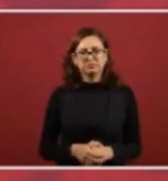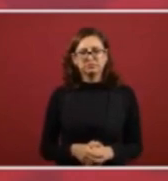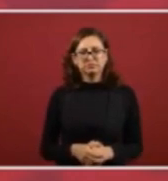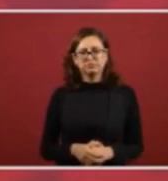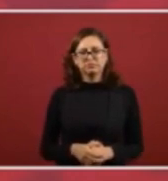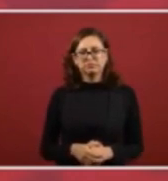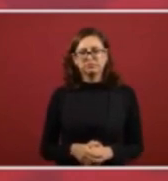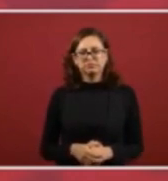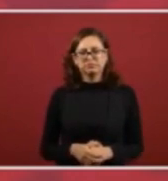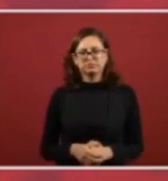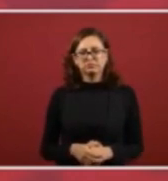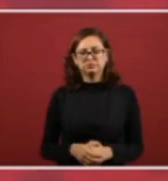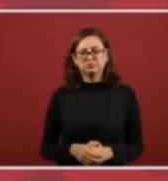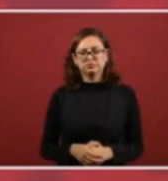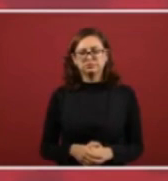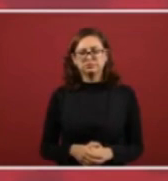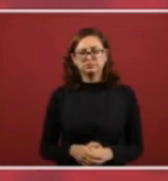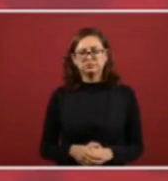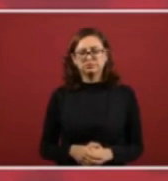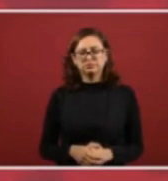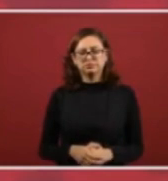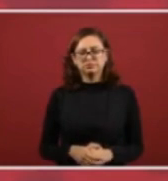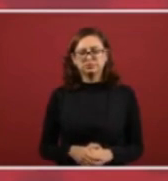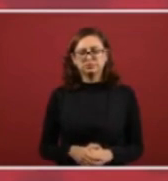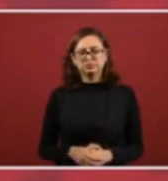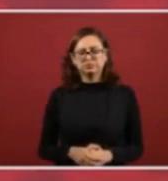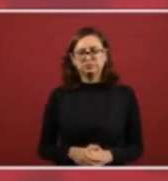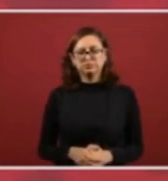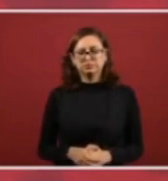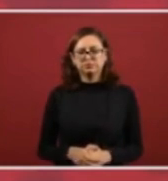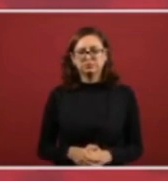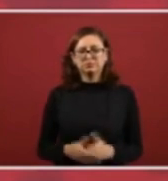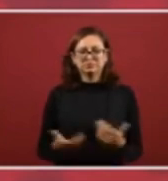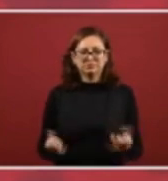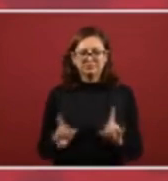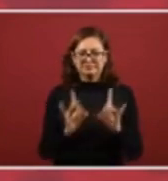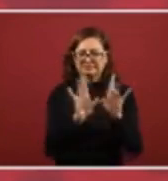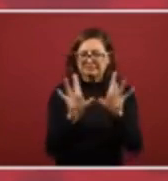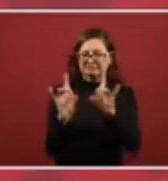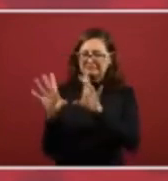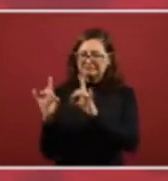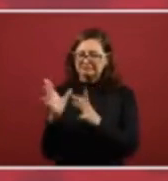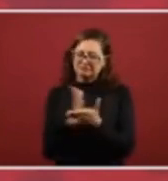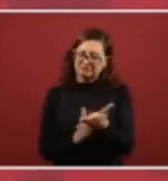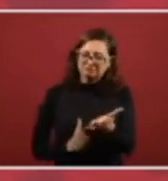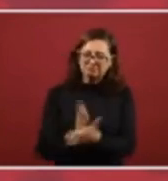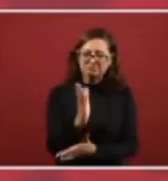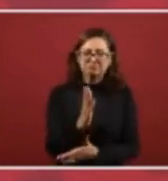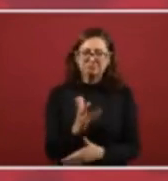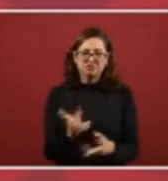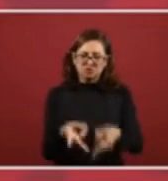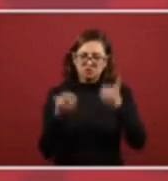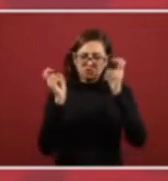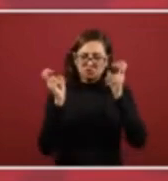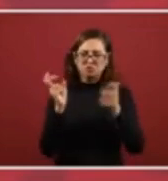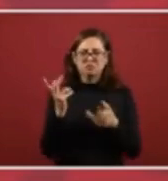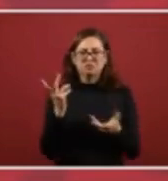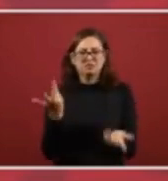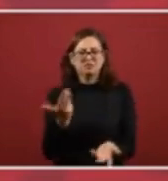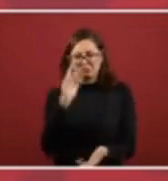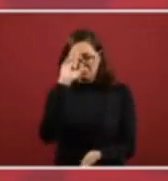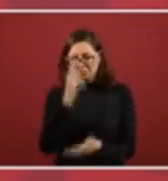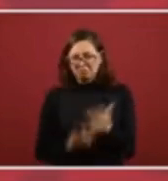no estén, to not be behaving like this in this